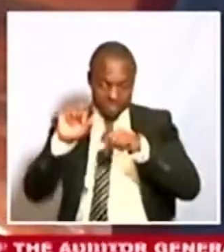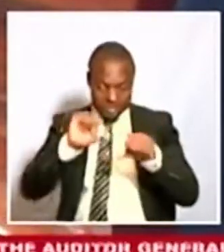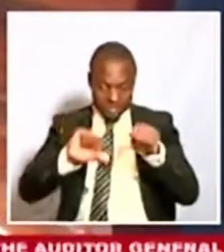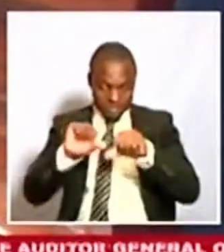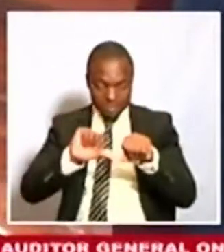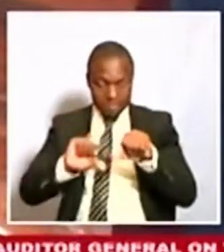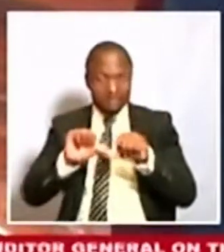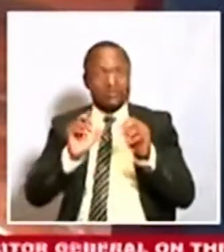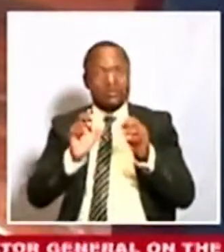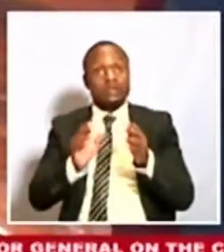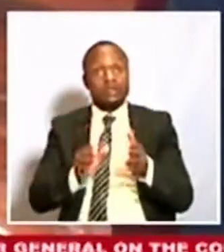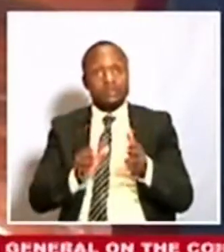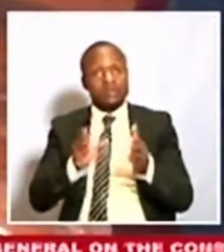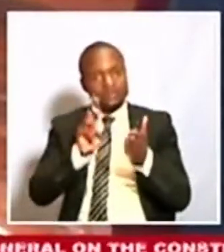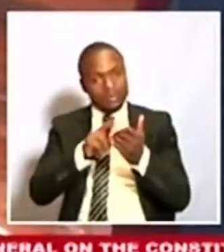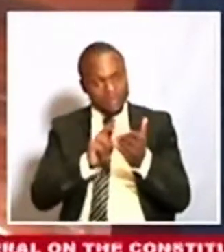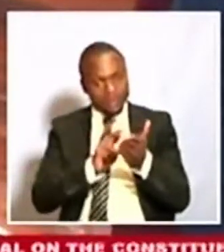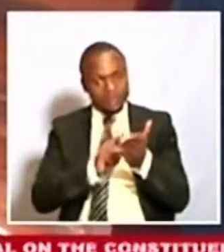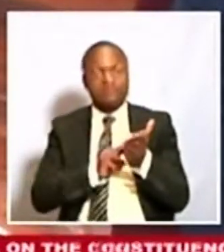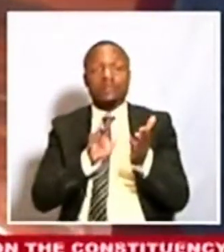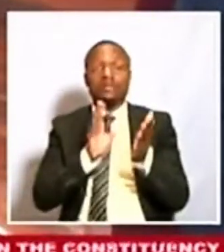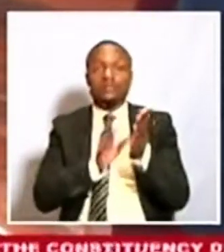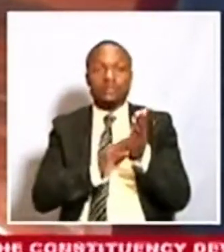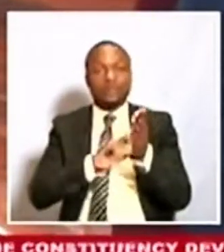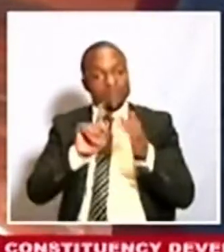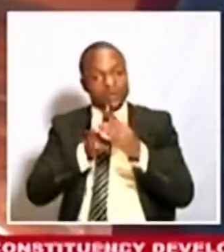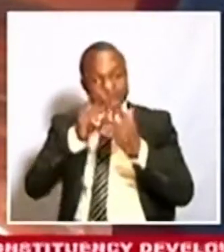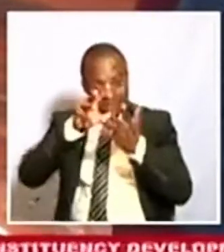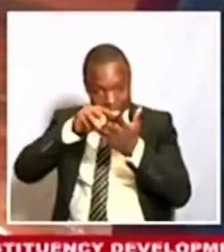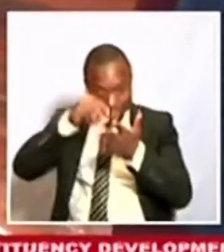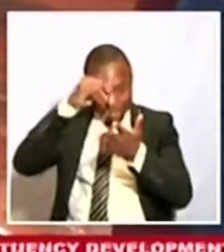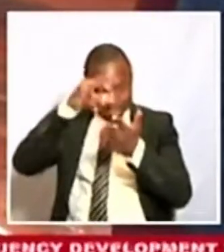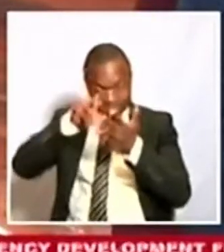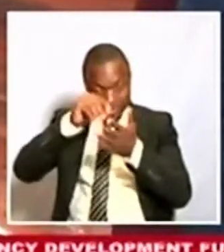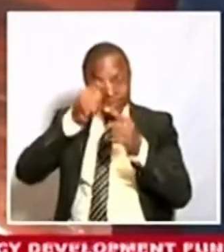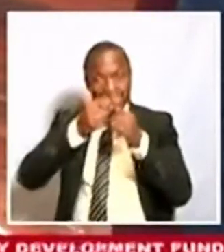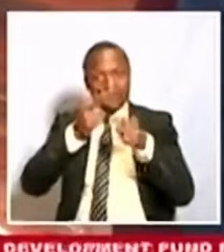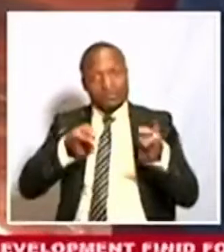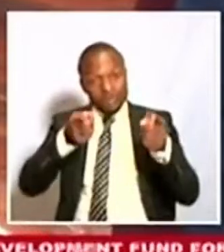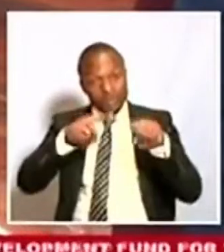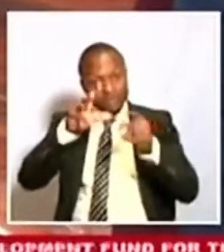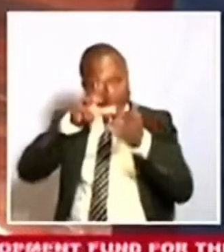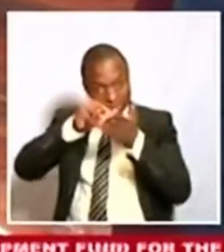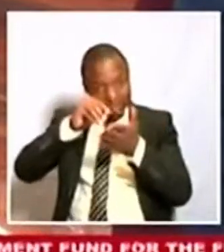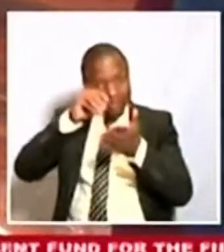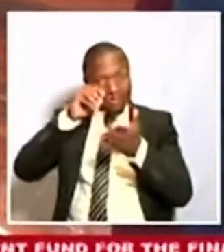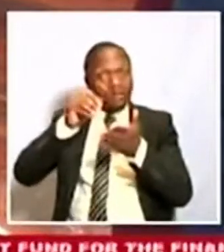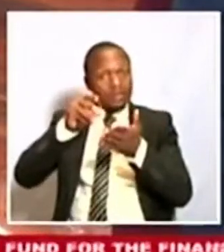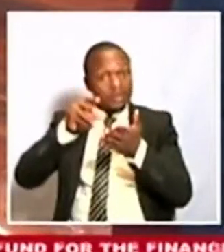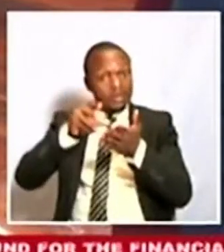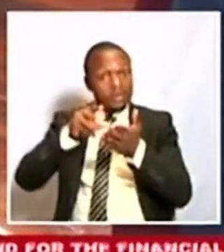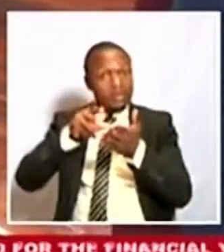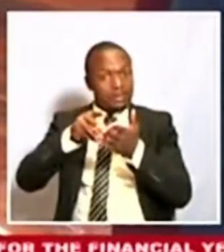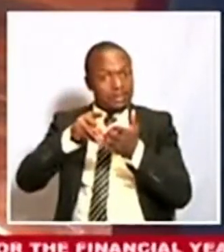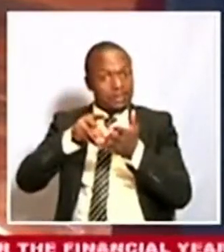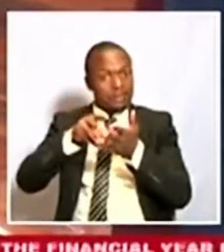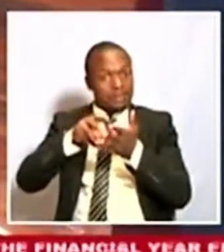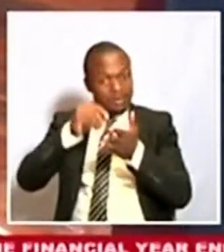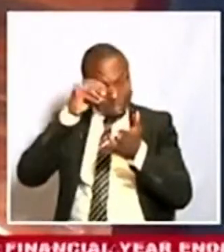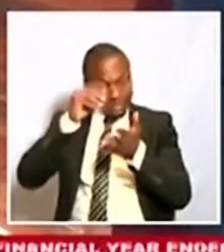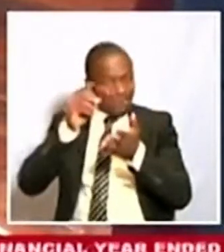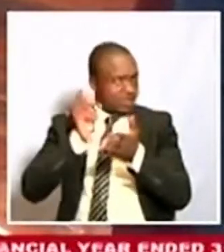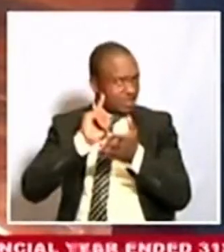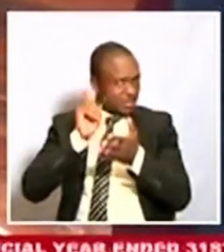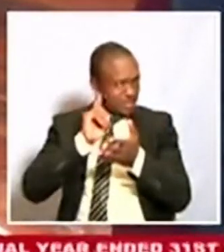report had reported for school and started learning. But when they learned that the bursary did not include